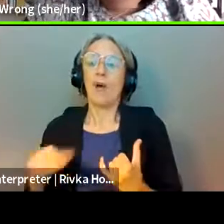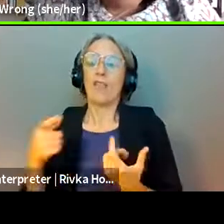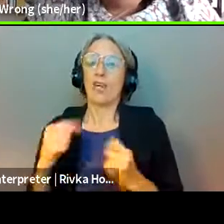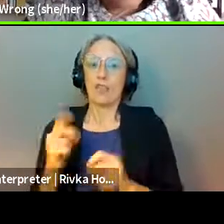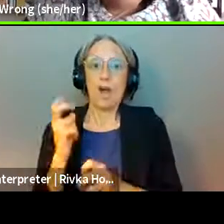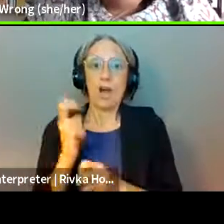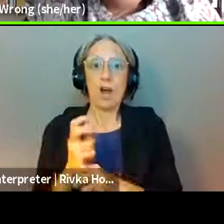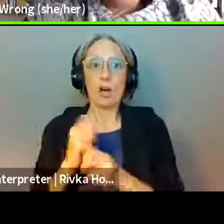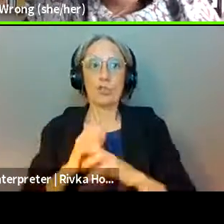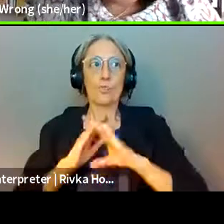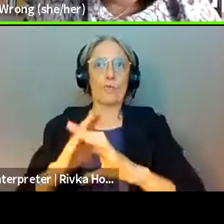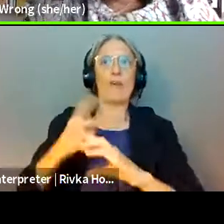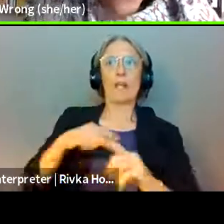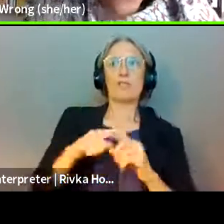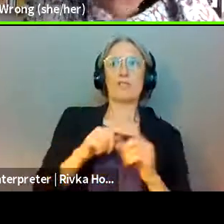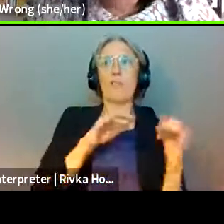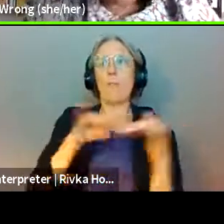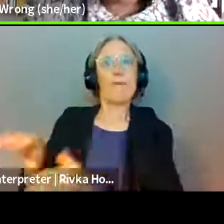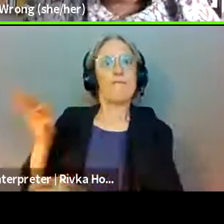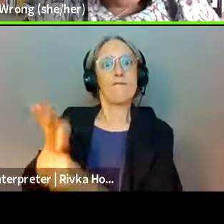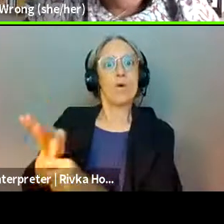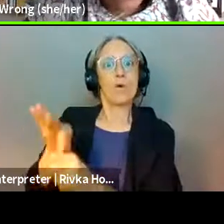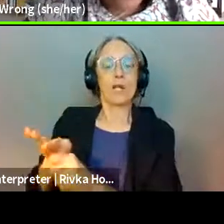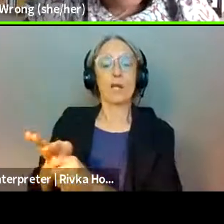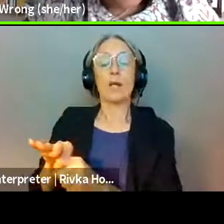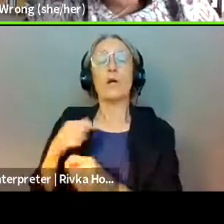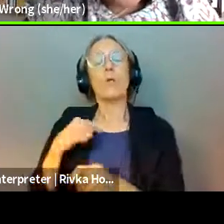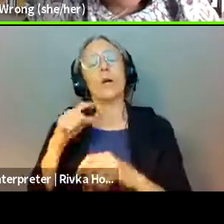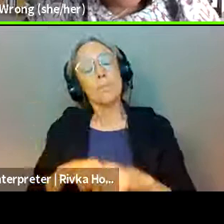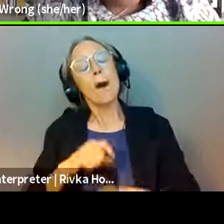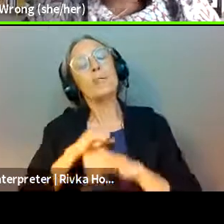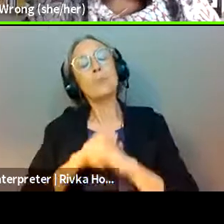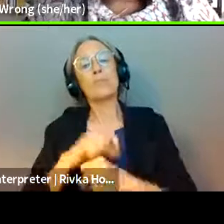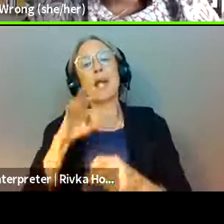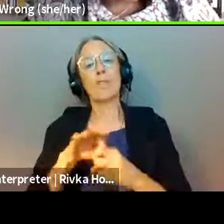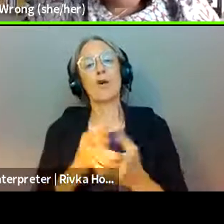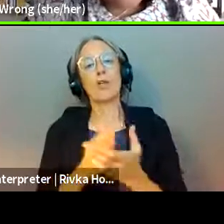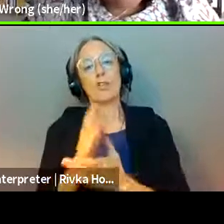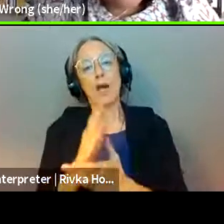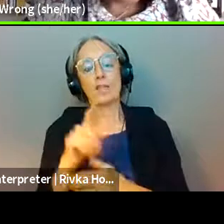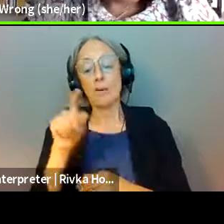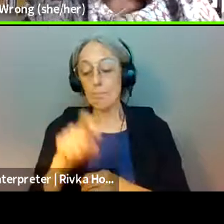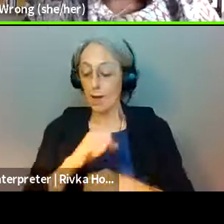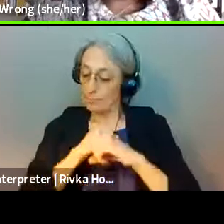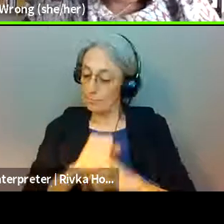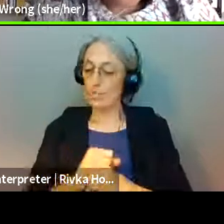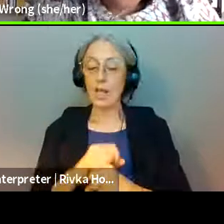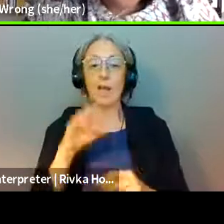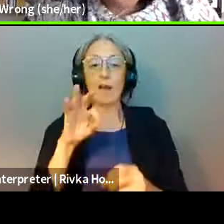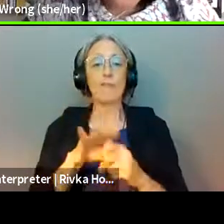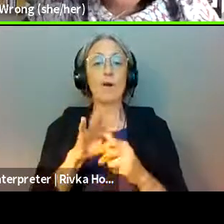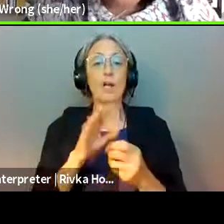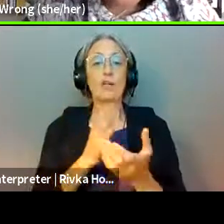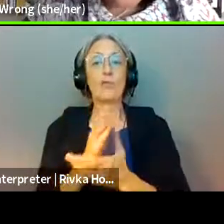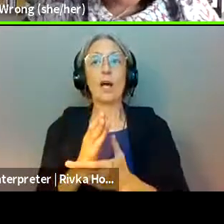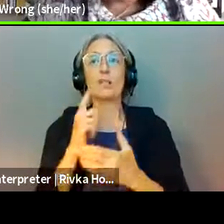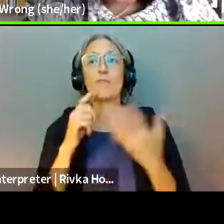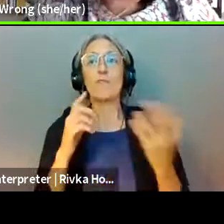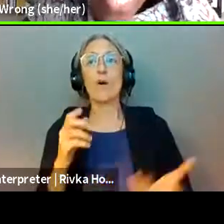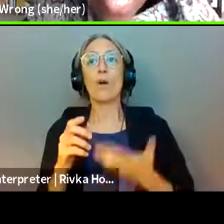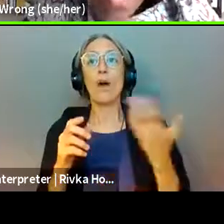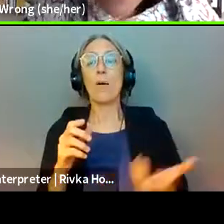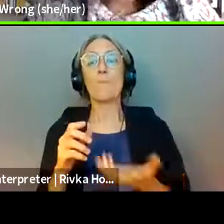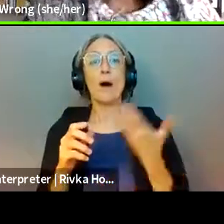from the ballot box. And we have to protect voting rights. We have to protect voting rights for folks for